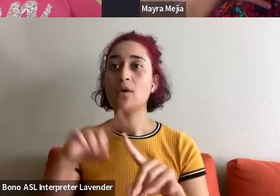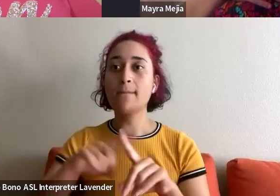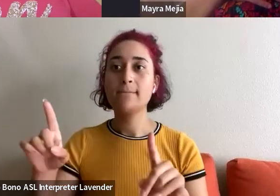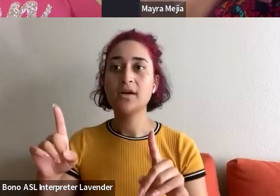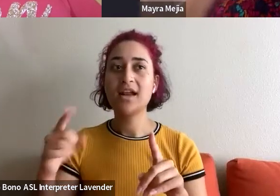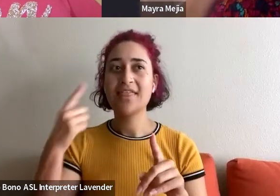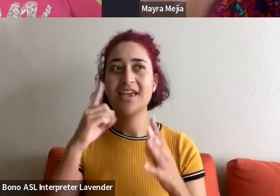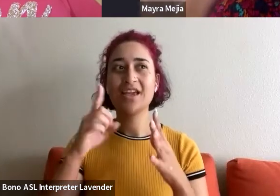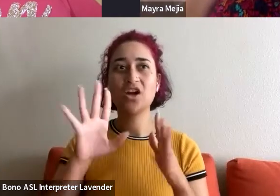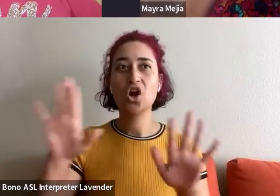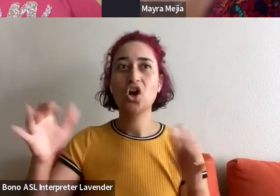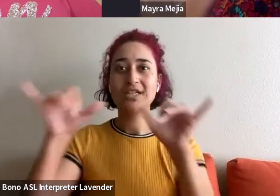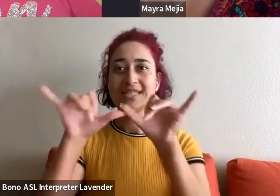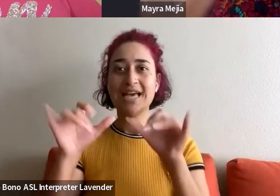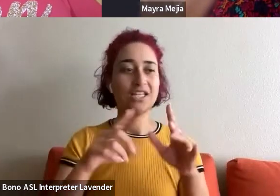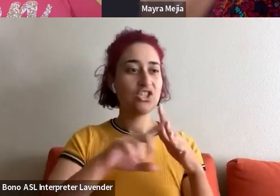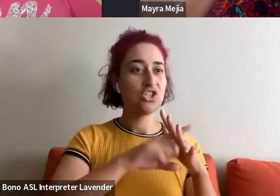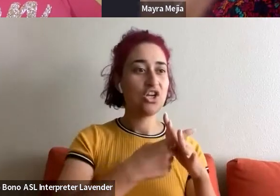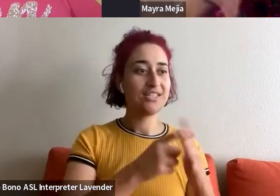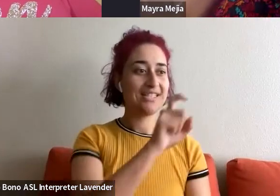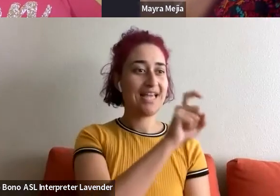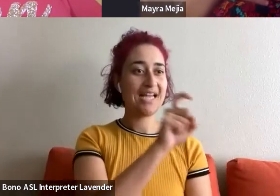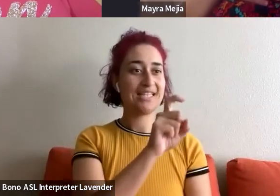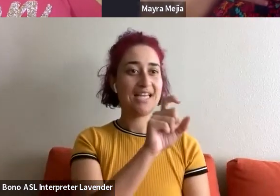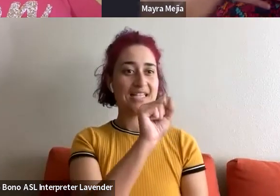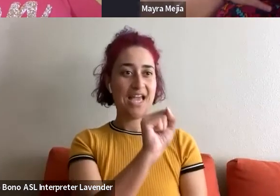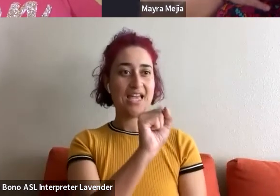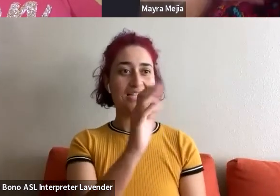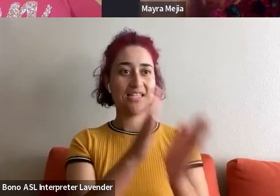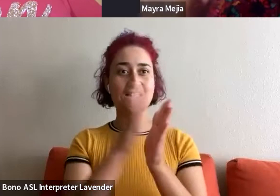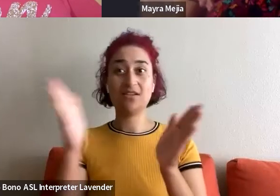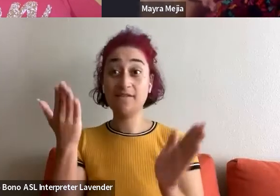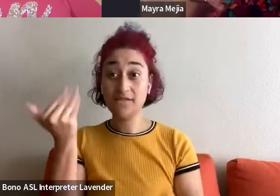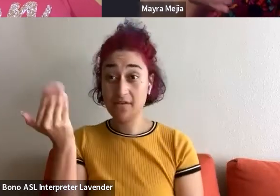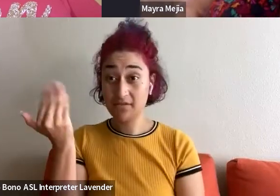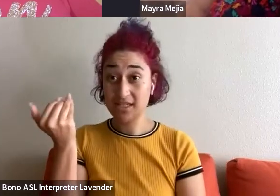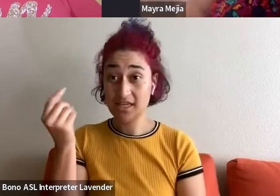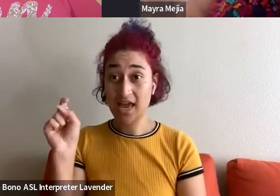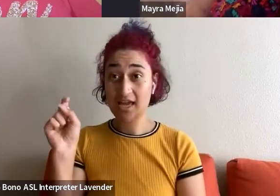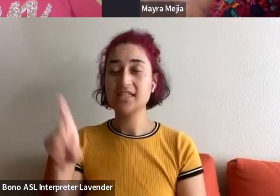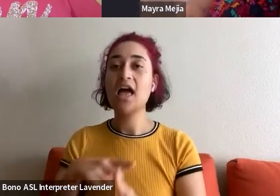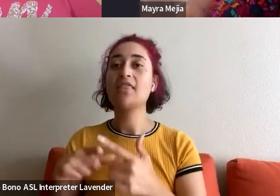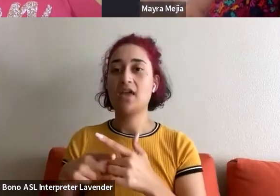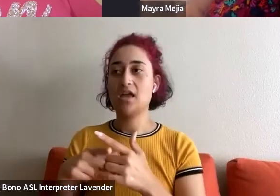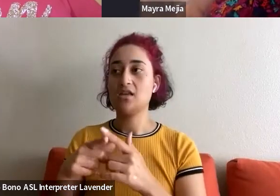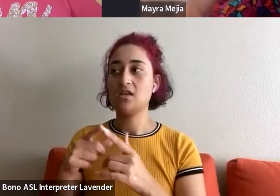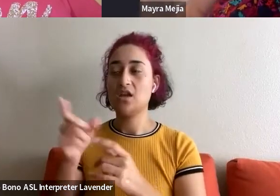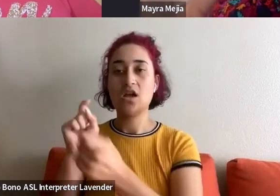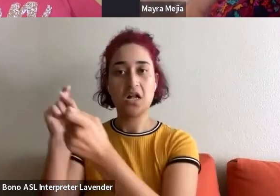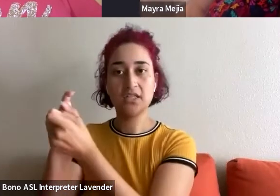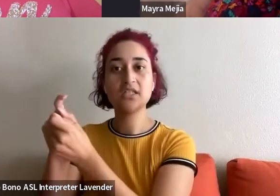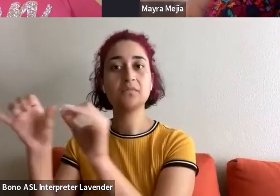at XXS to 15X, and then custom sizing, which is